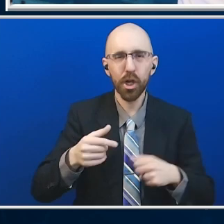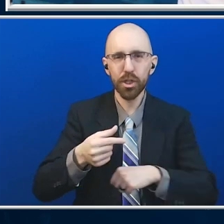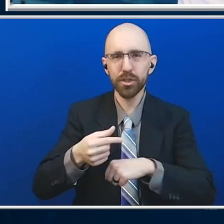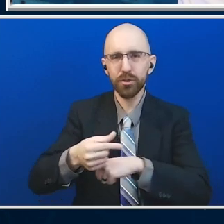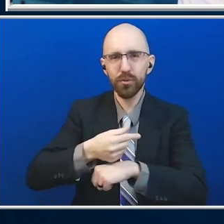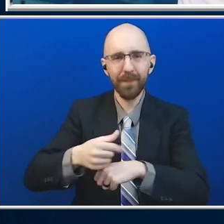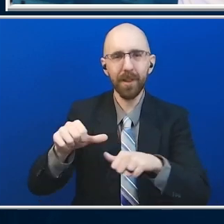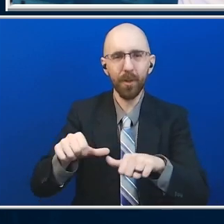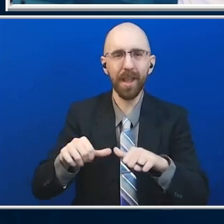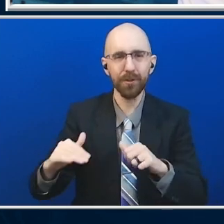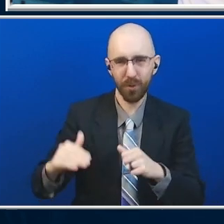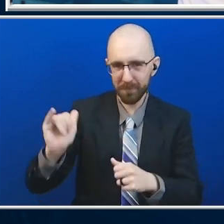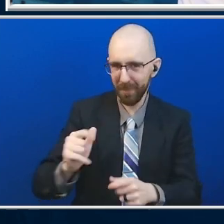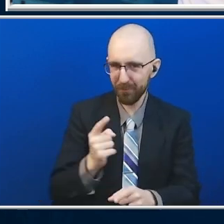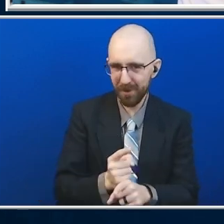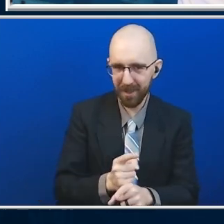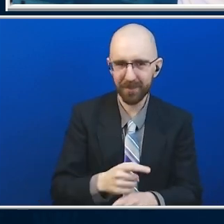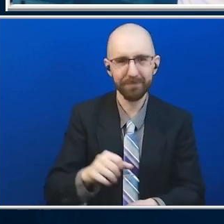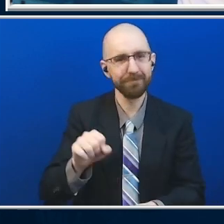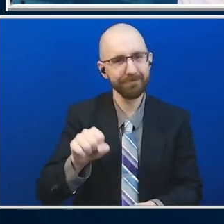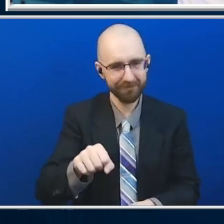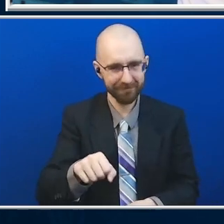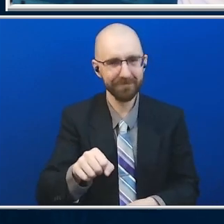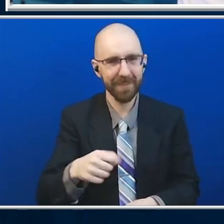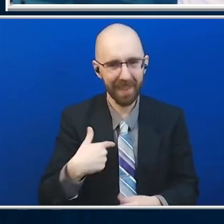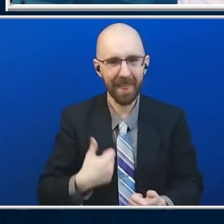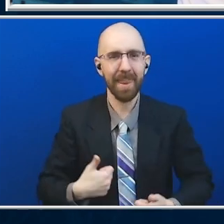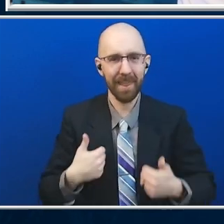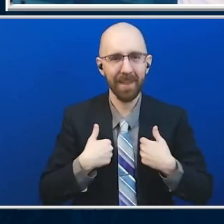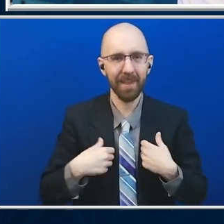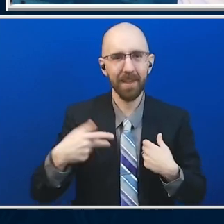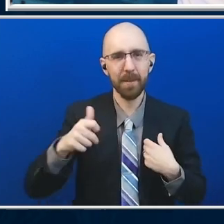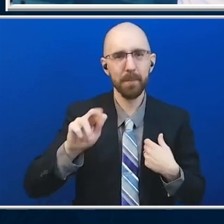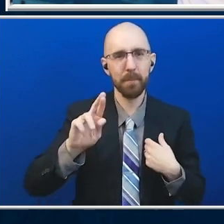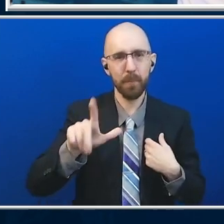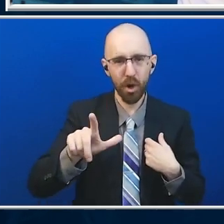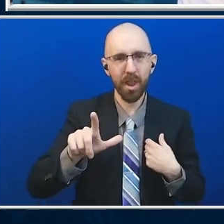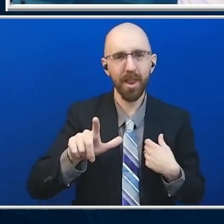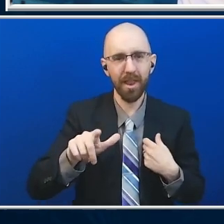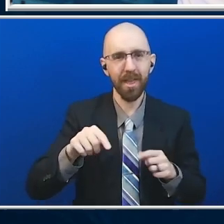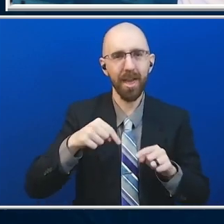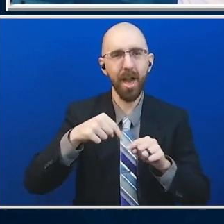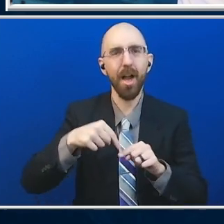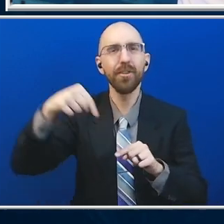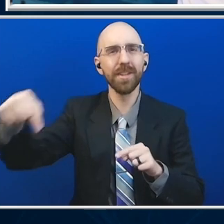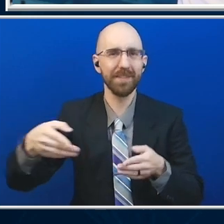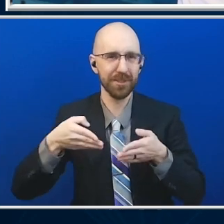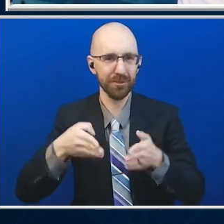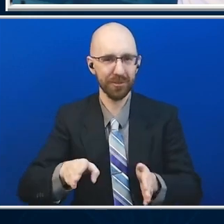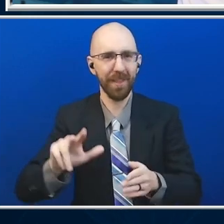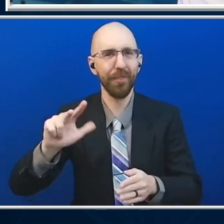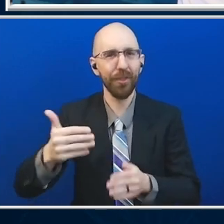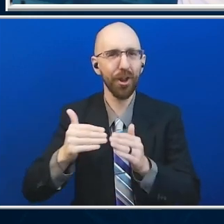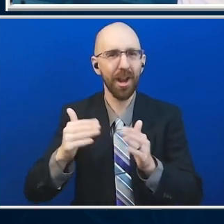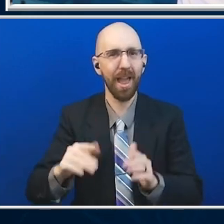correct? Yep. I lived on Pearl, on the other side of the street, the third house up.